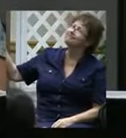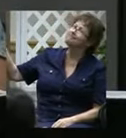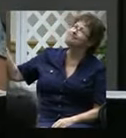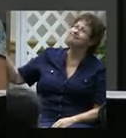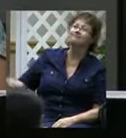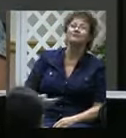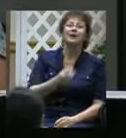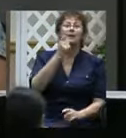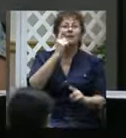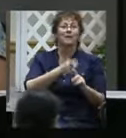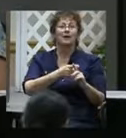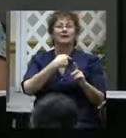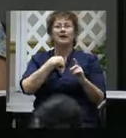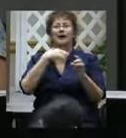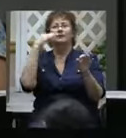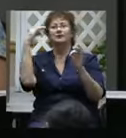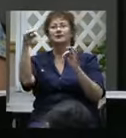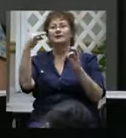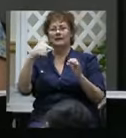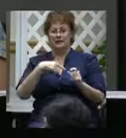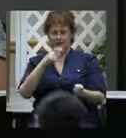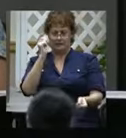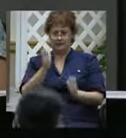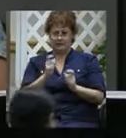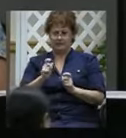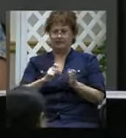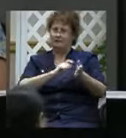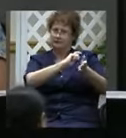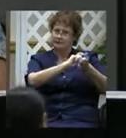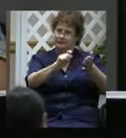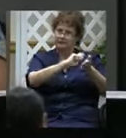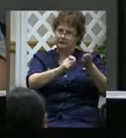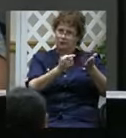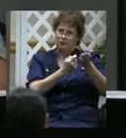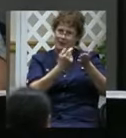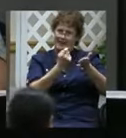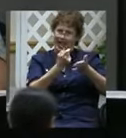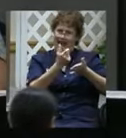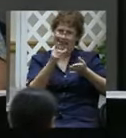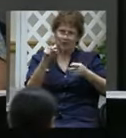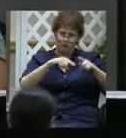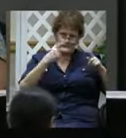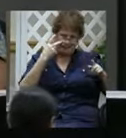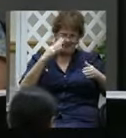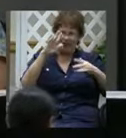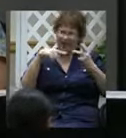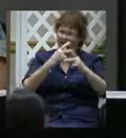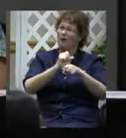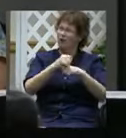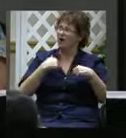of sample documents that I've redacted, so there's no personal names on them, to show you the kind of work I've done.